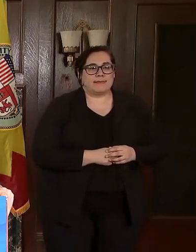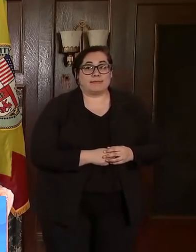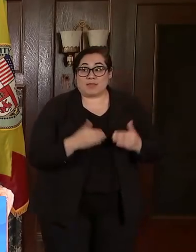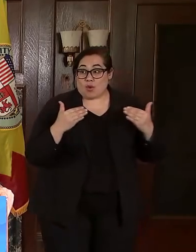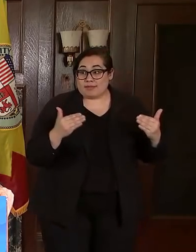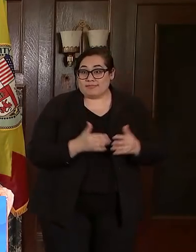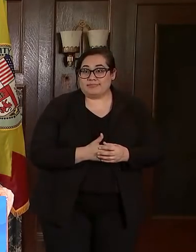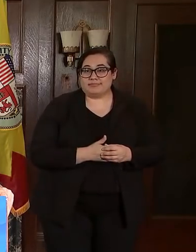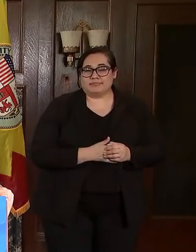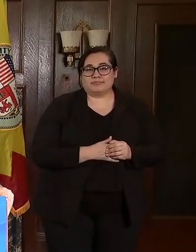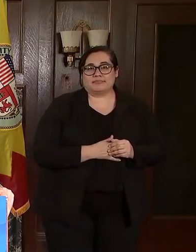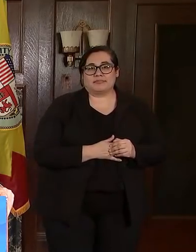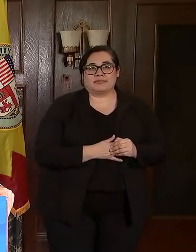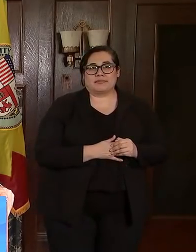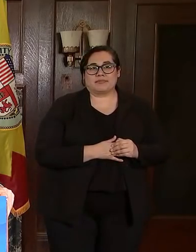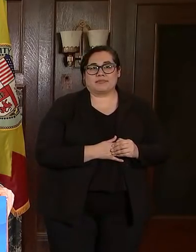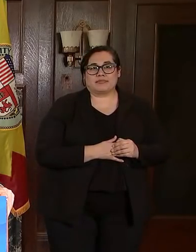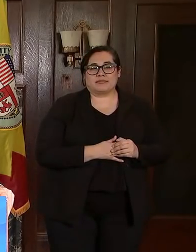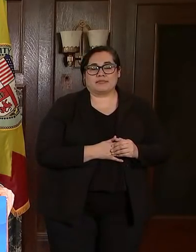Go ahead.